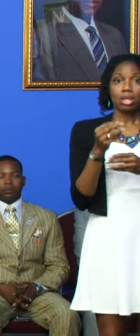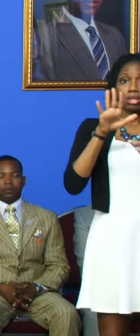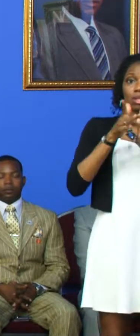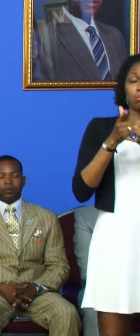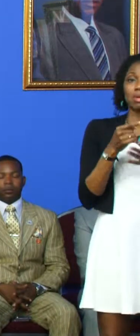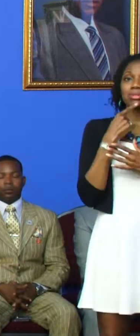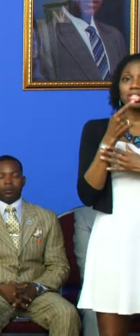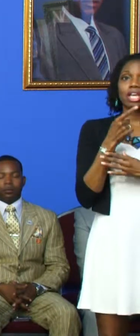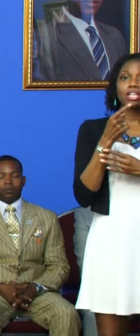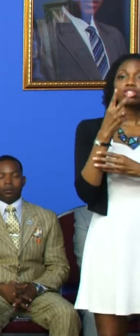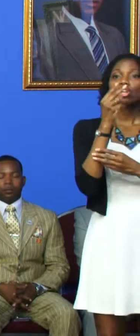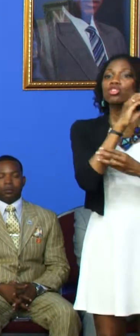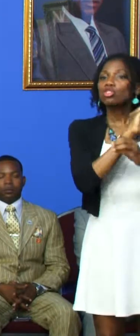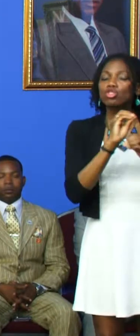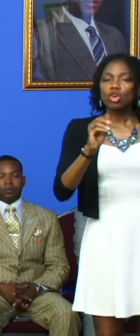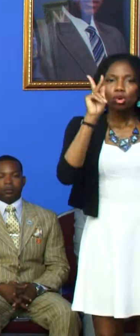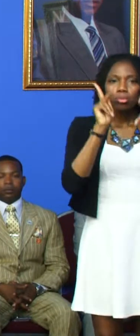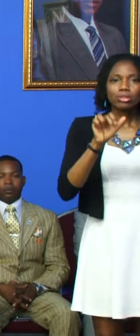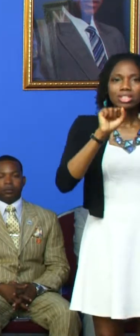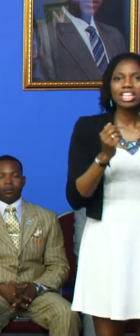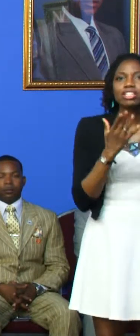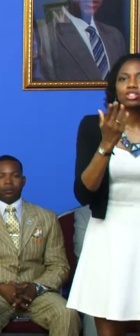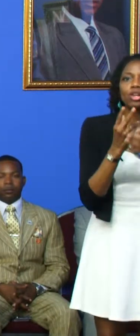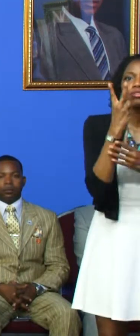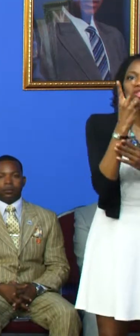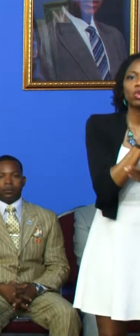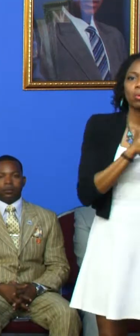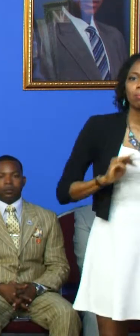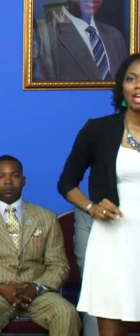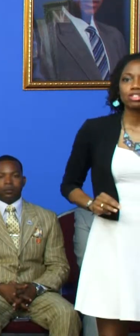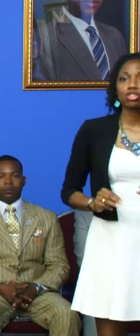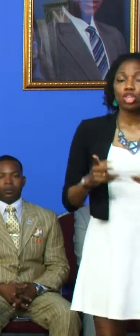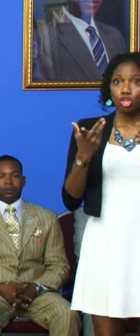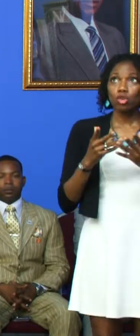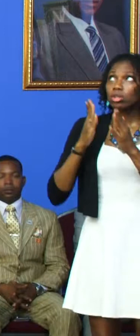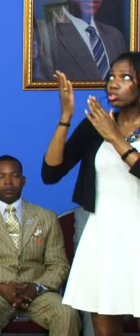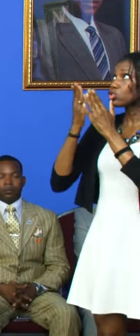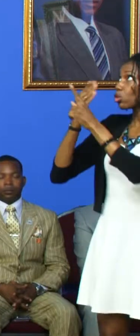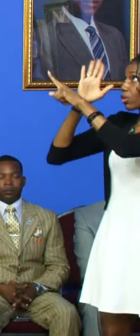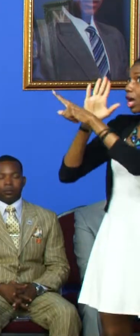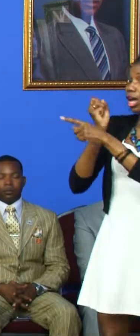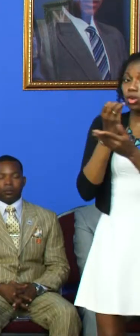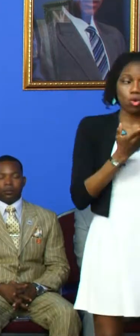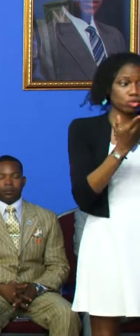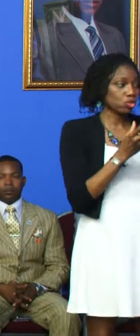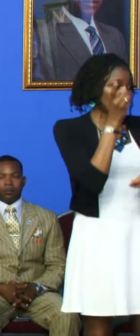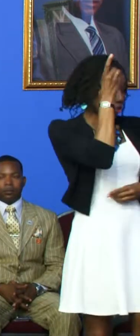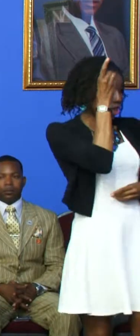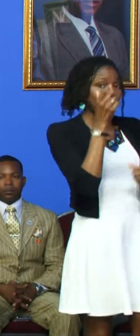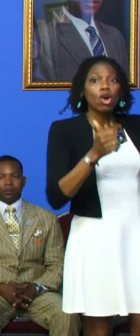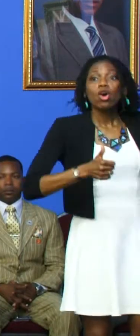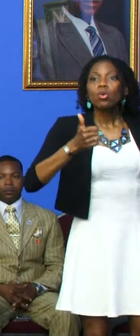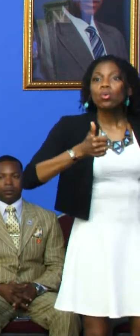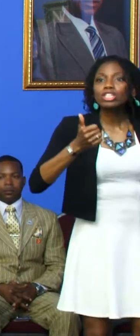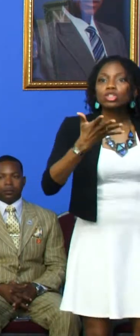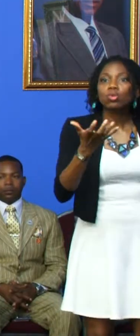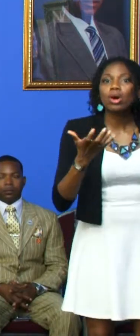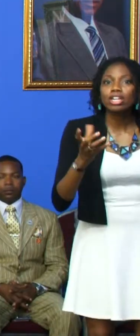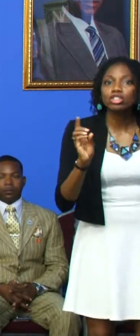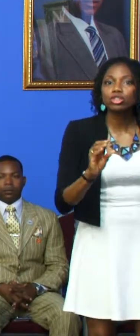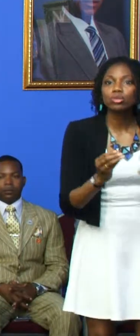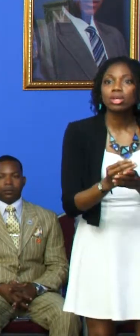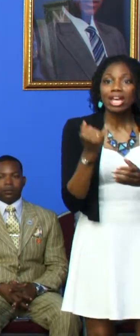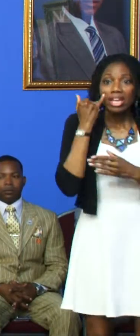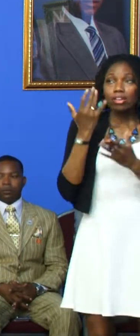masters. You can serve God or you got to serve the devil. Now, if you serve